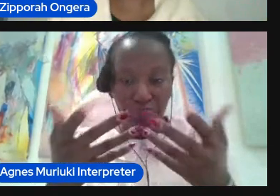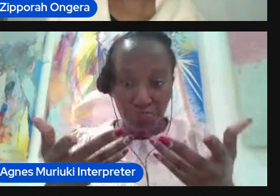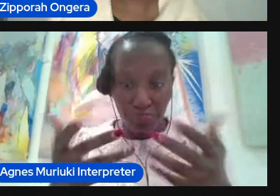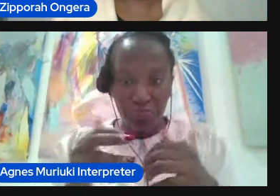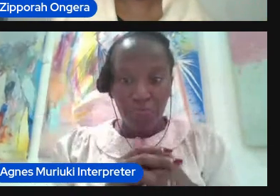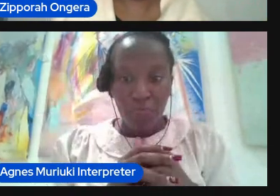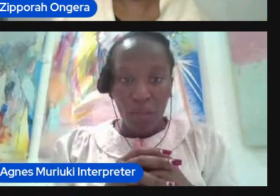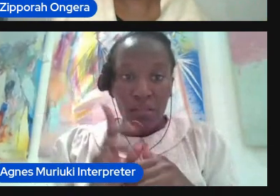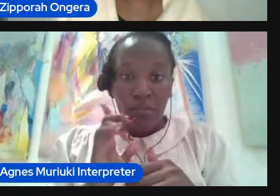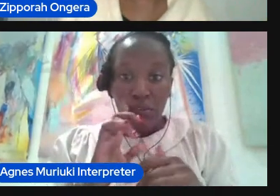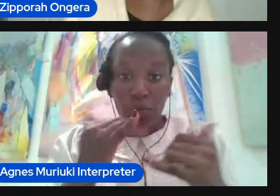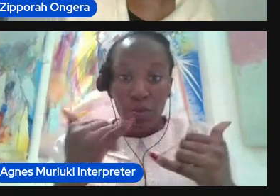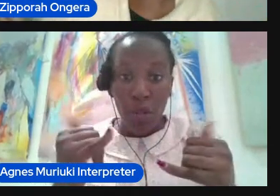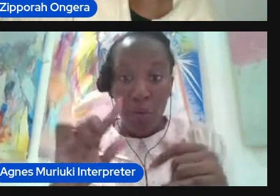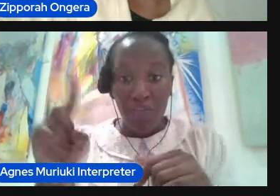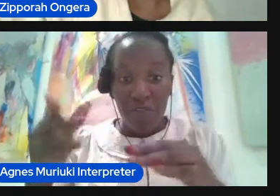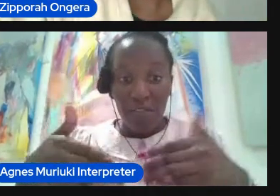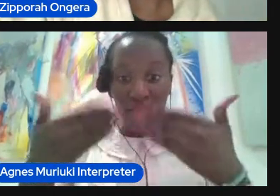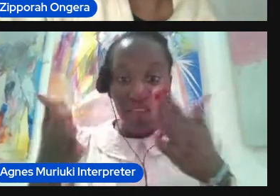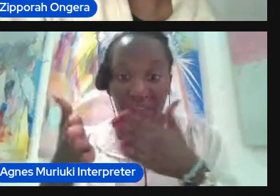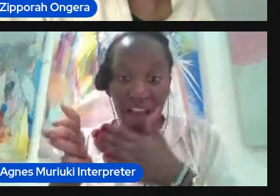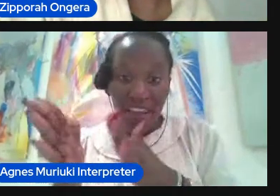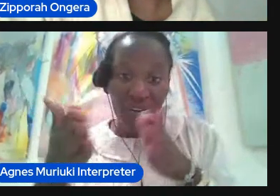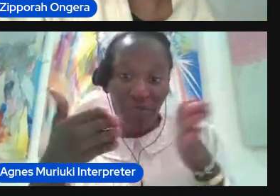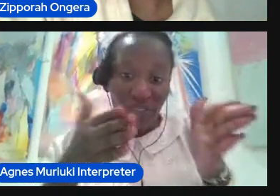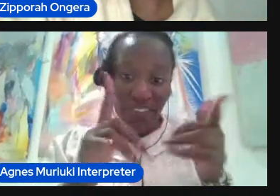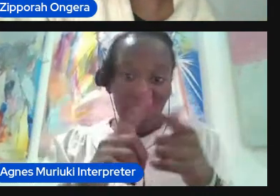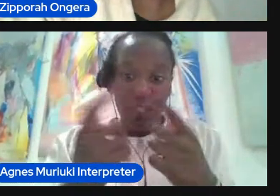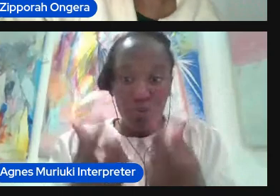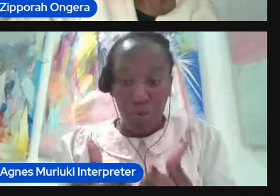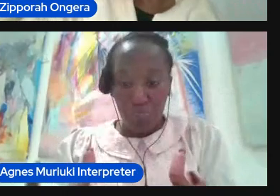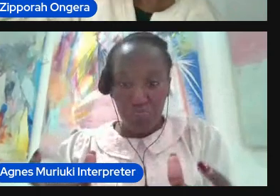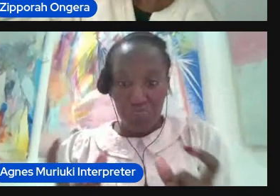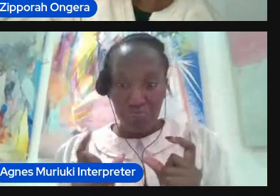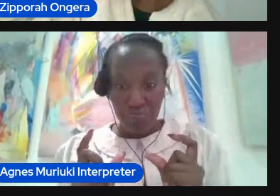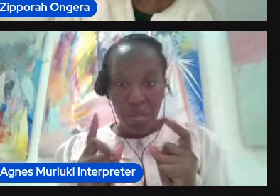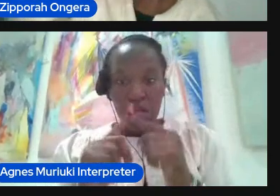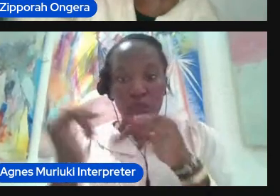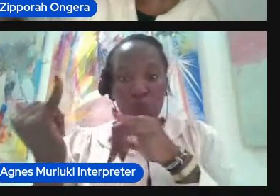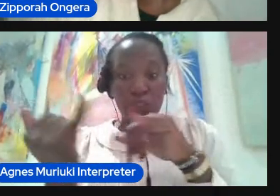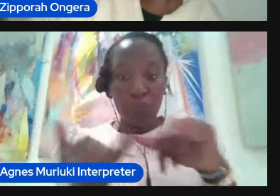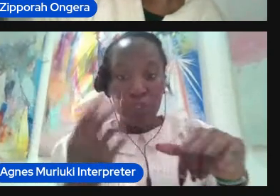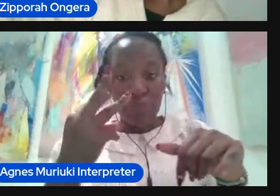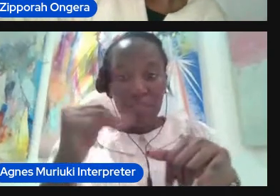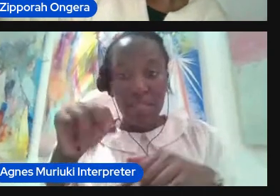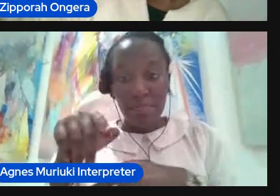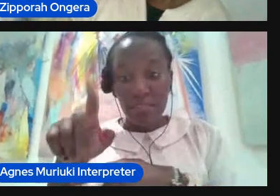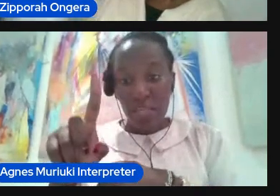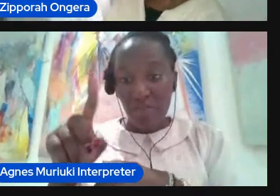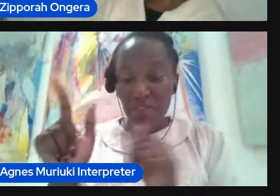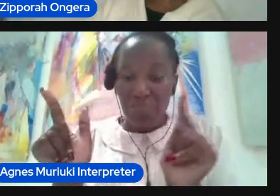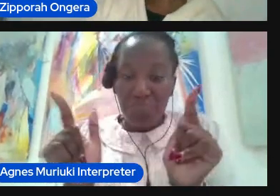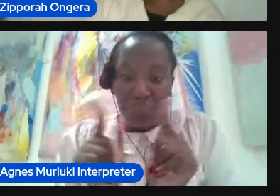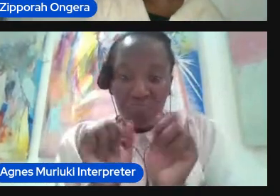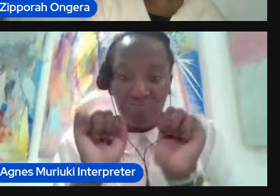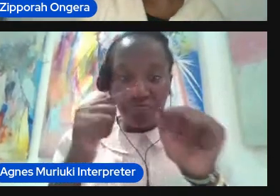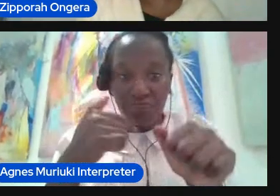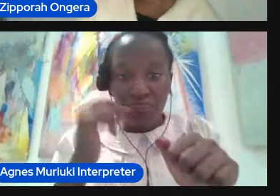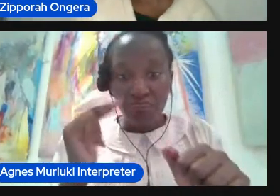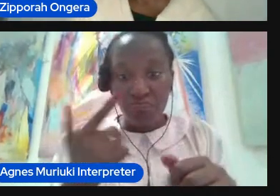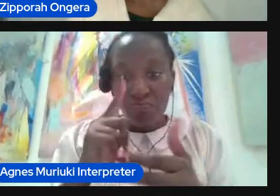I'd like to first give an opportunity to the panelists to introduce themselves, maybe briefly tell us what you